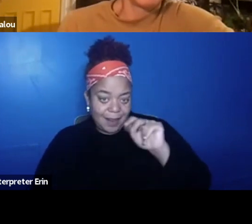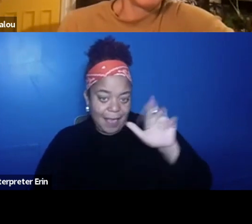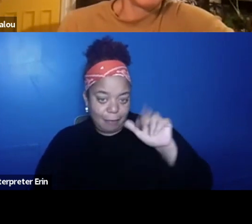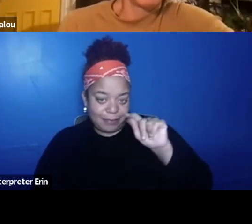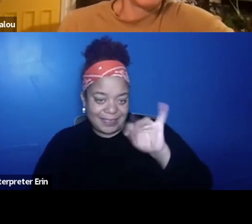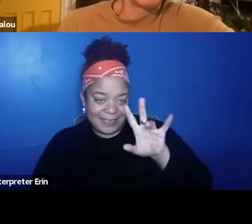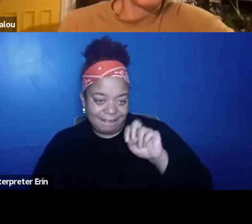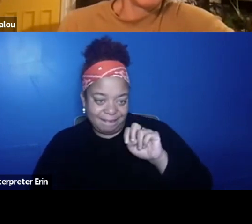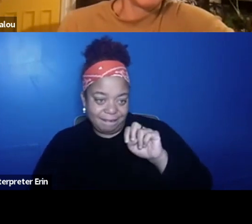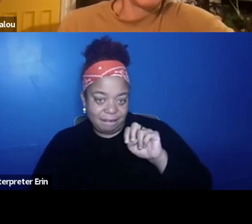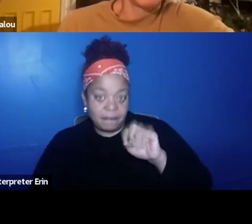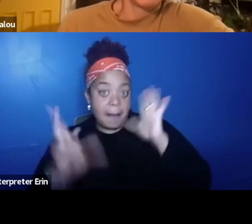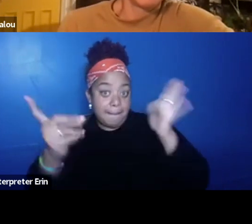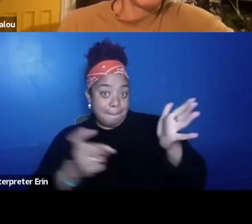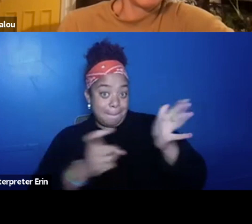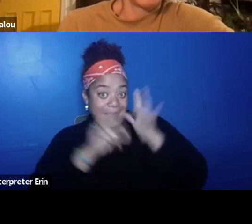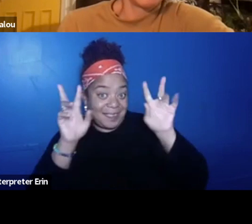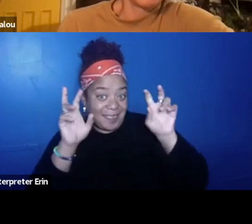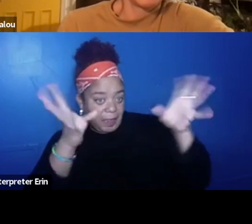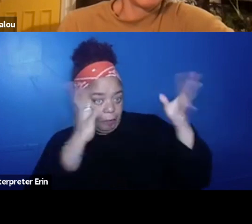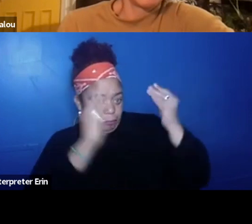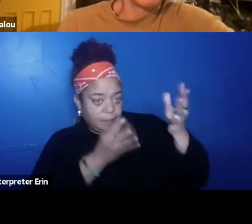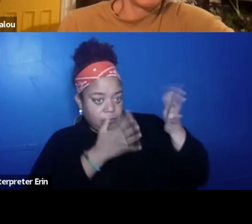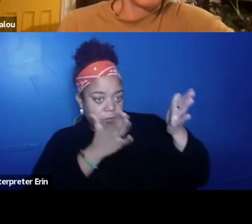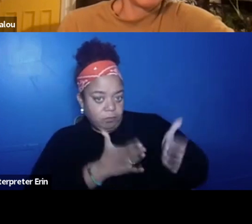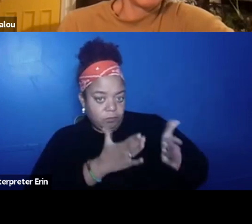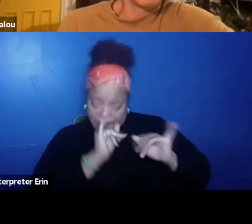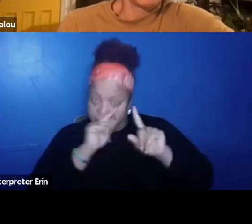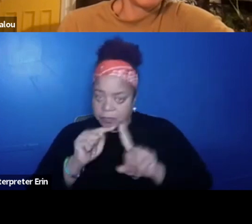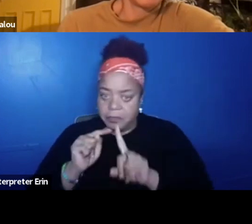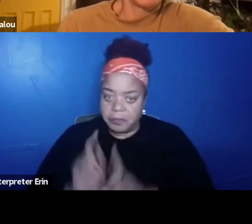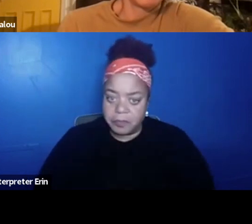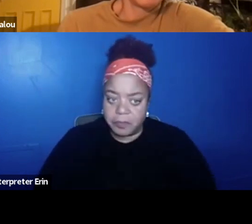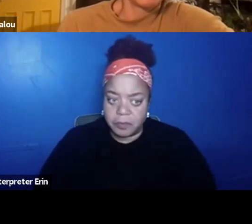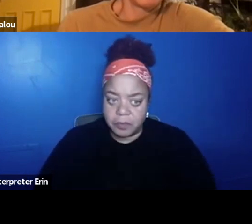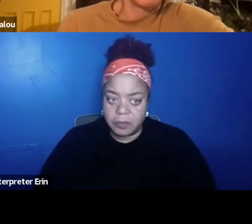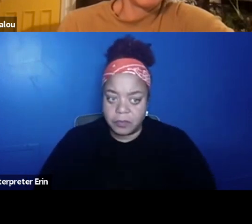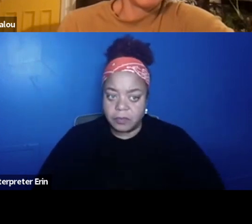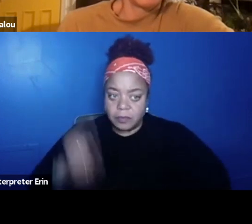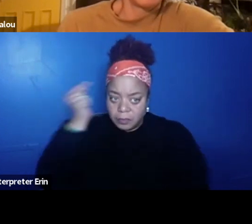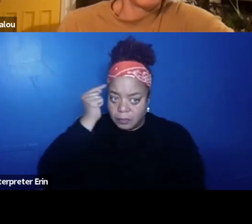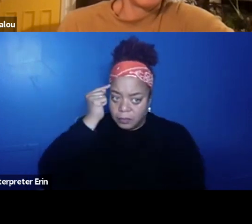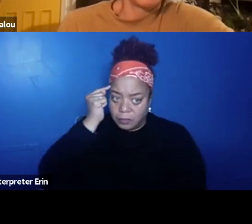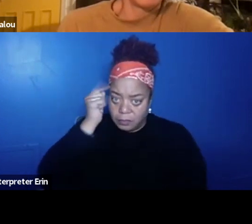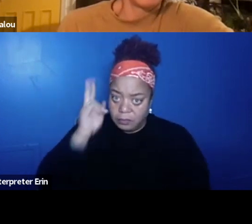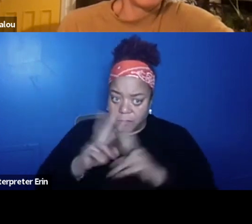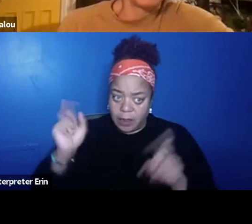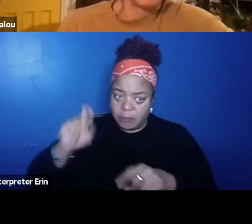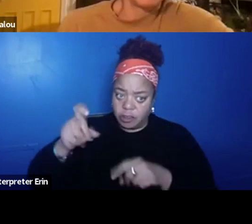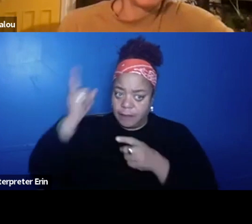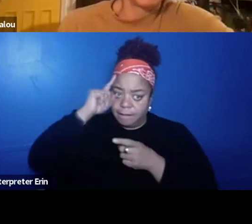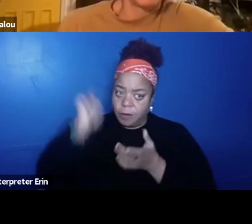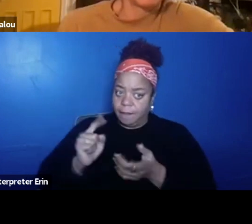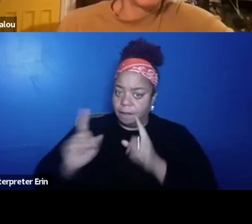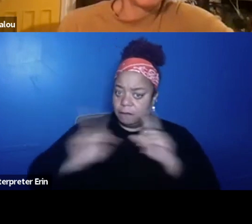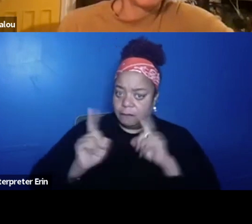speak directly to that because I think it is very necessary for this conversation. And then I